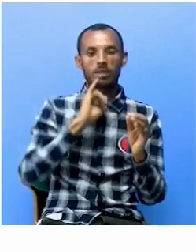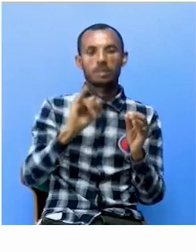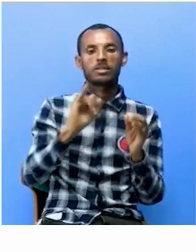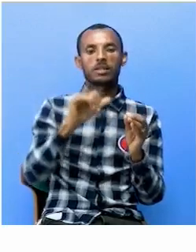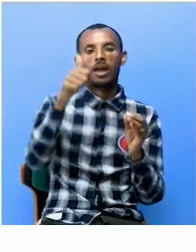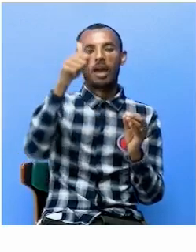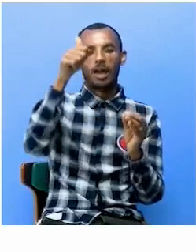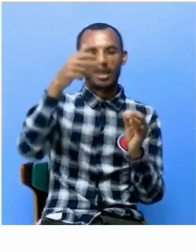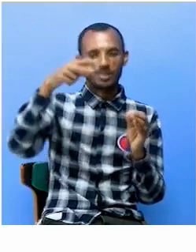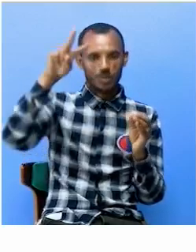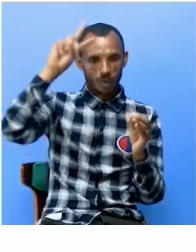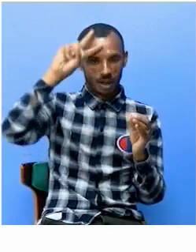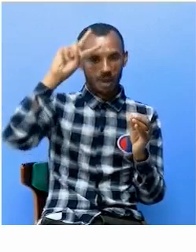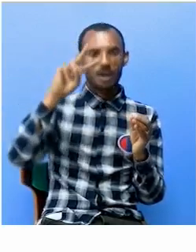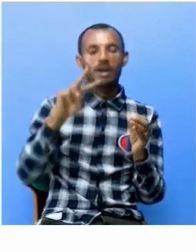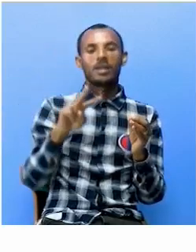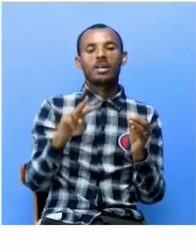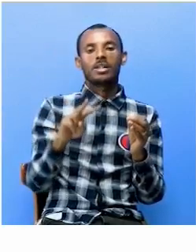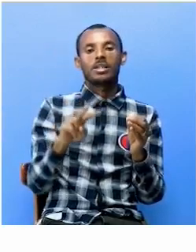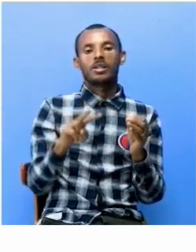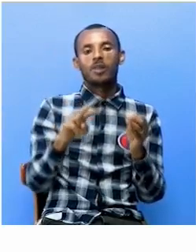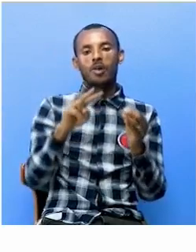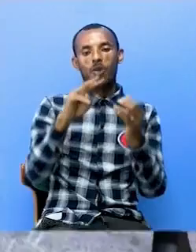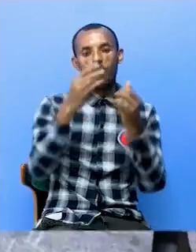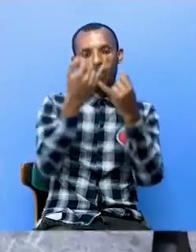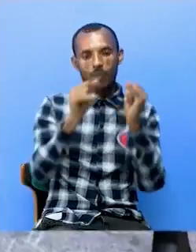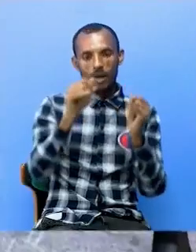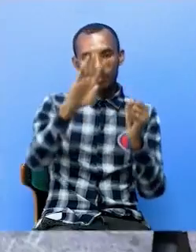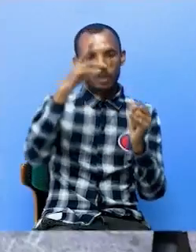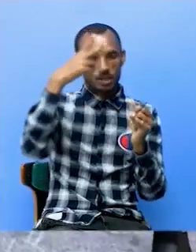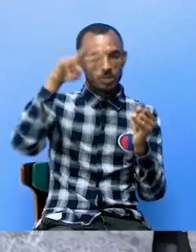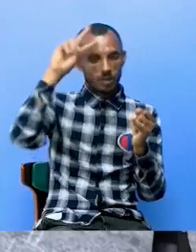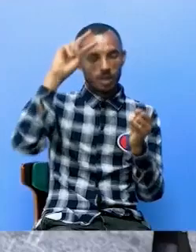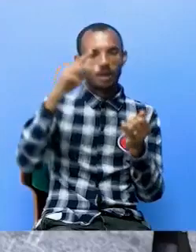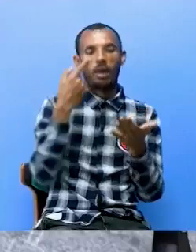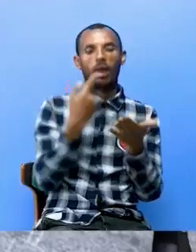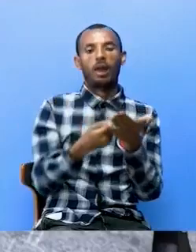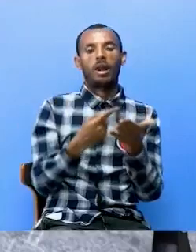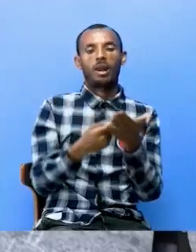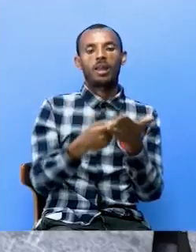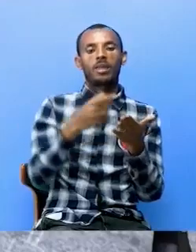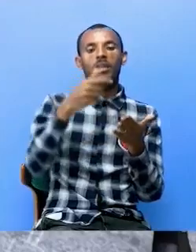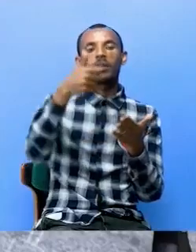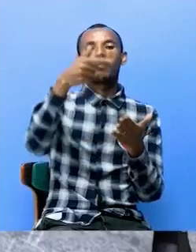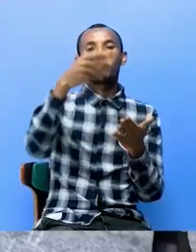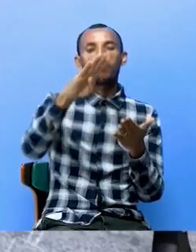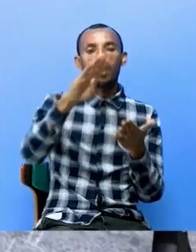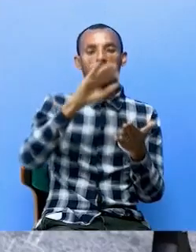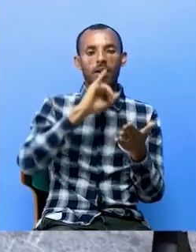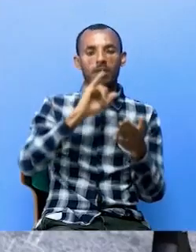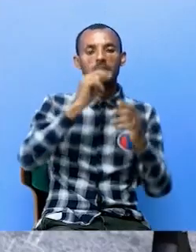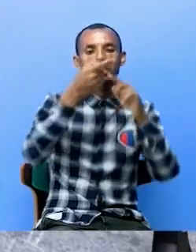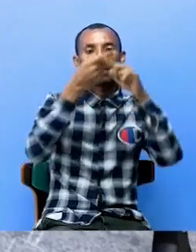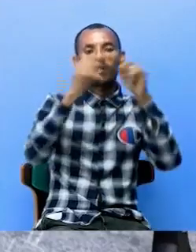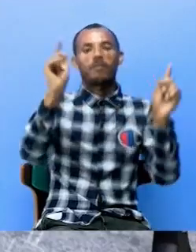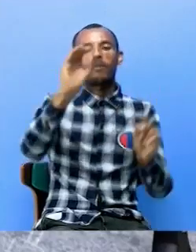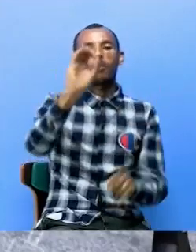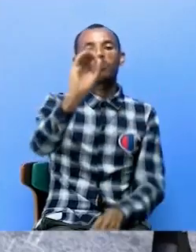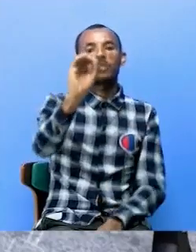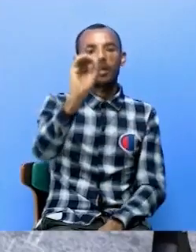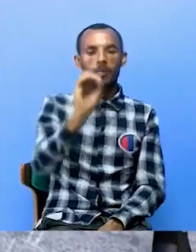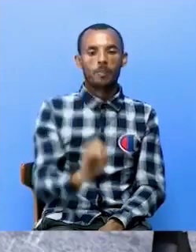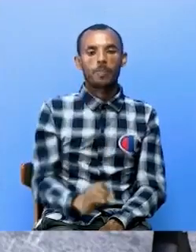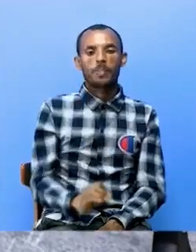A square over B square, where here B is different from 0.